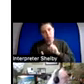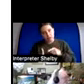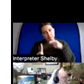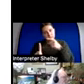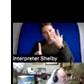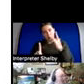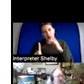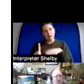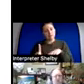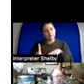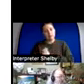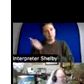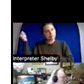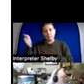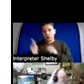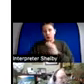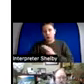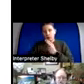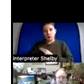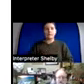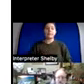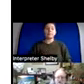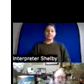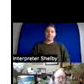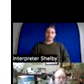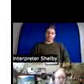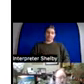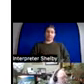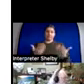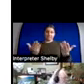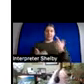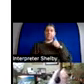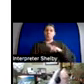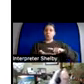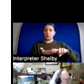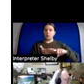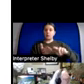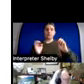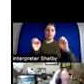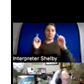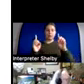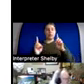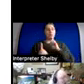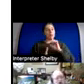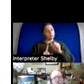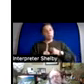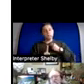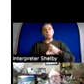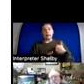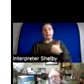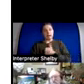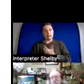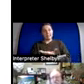it off finally research and education and this is what's going to impact us the most um